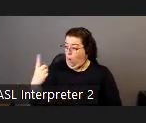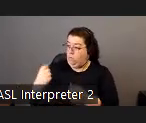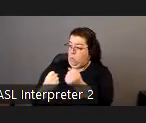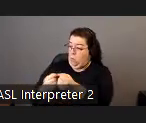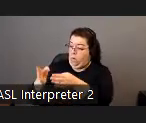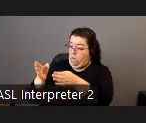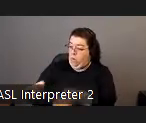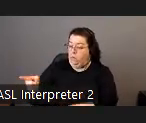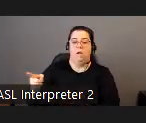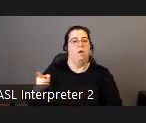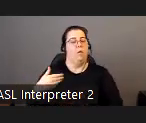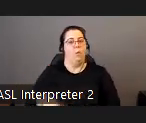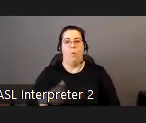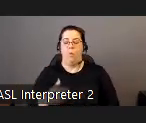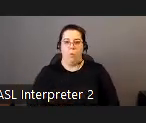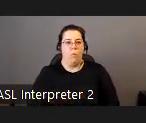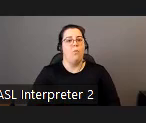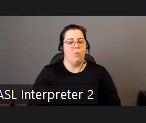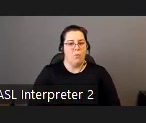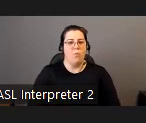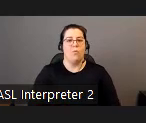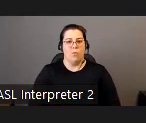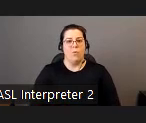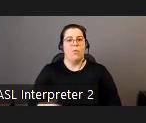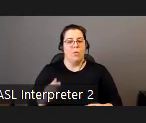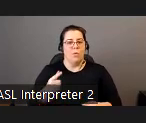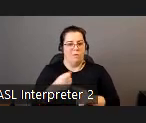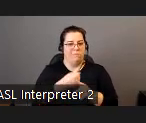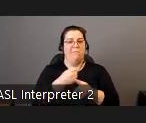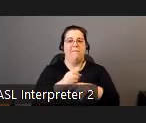just give an example.